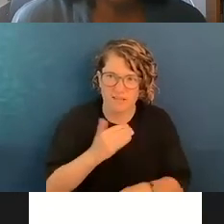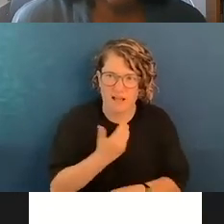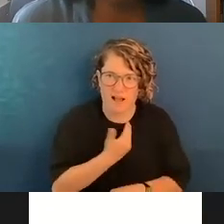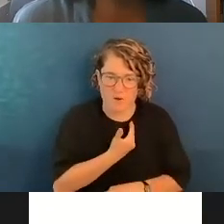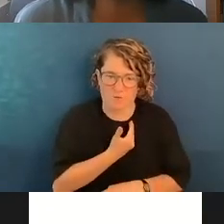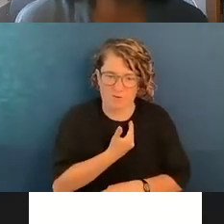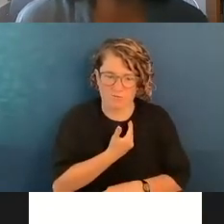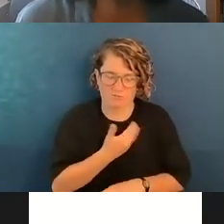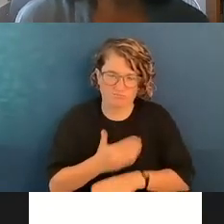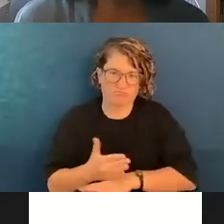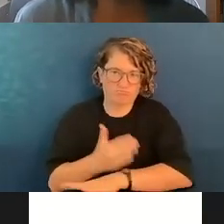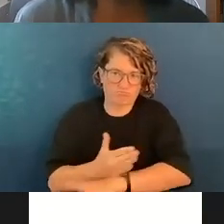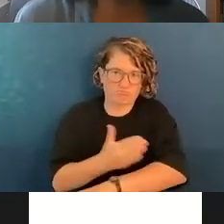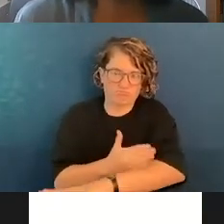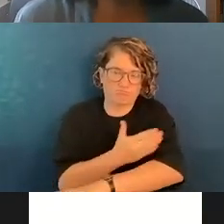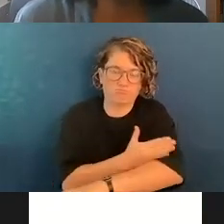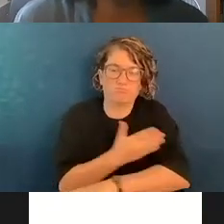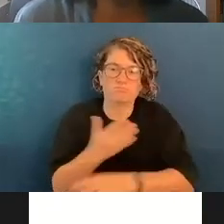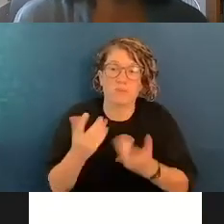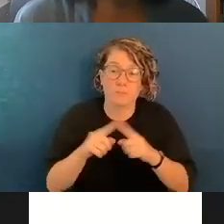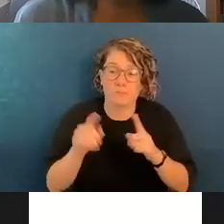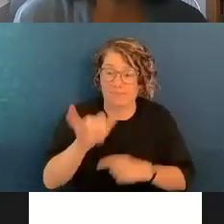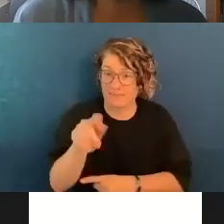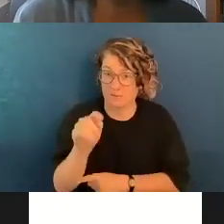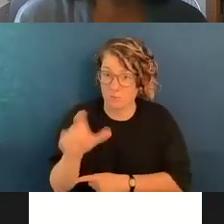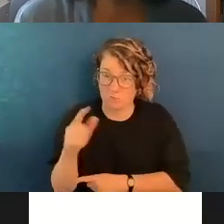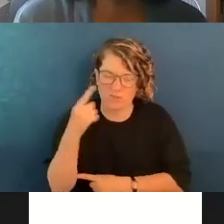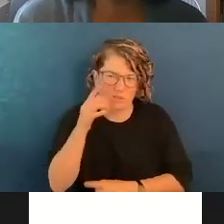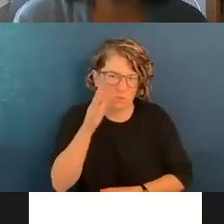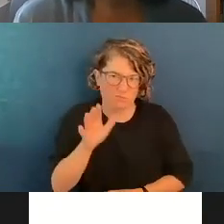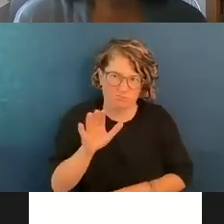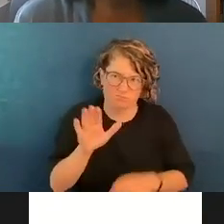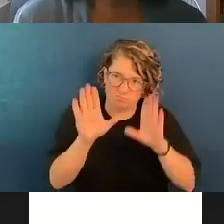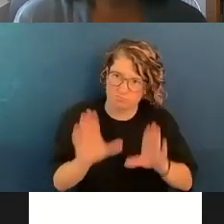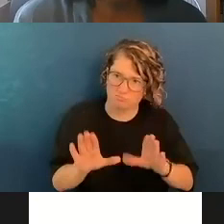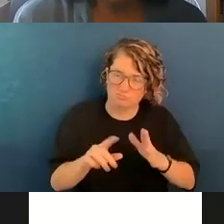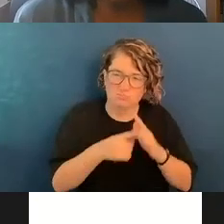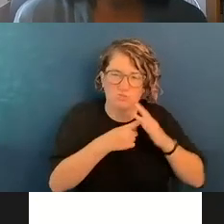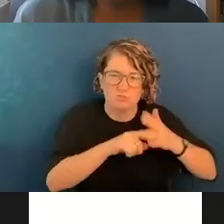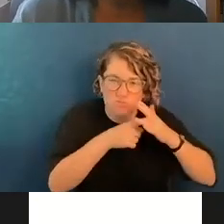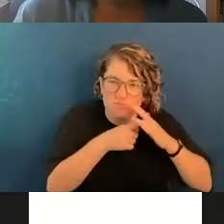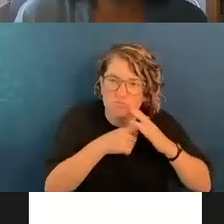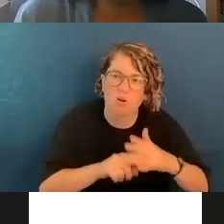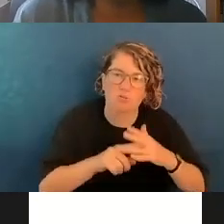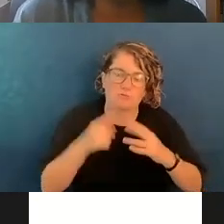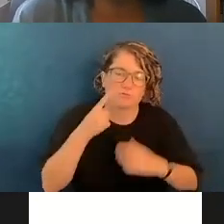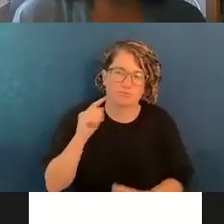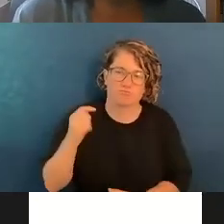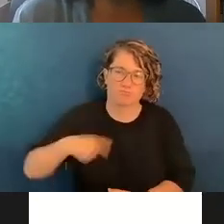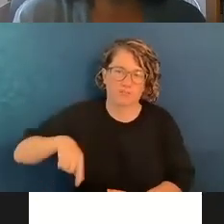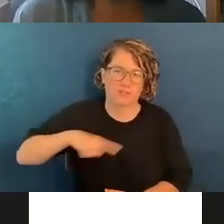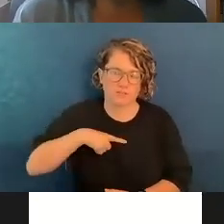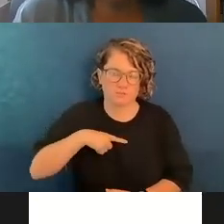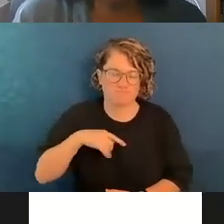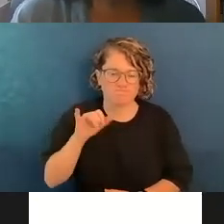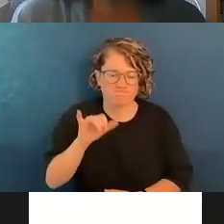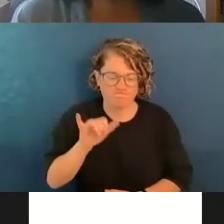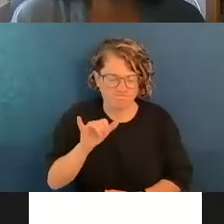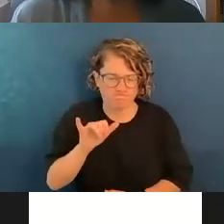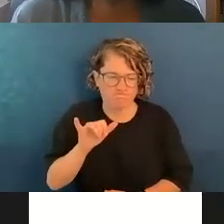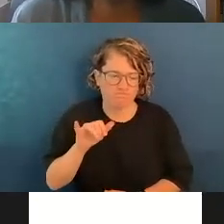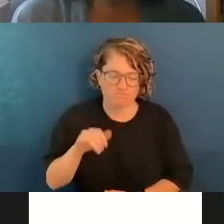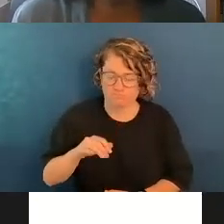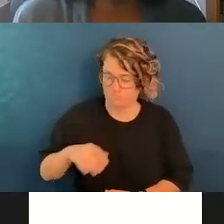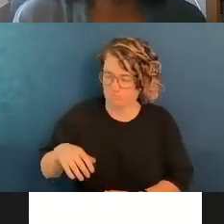type of tool, as you're mentioning, is going to be a starting point for us to be able to see again where particular